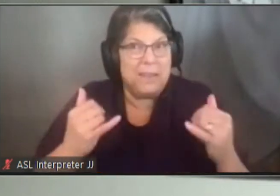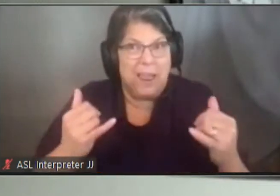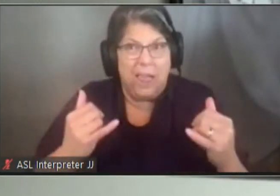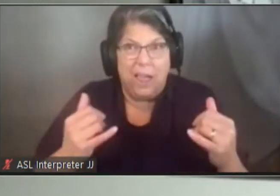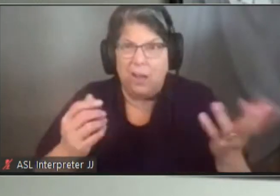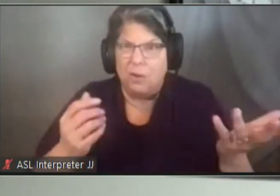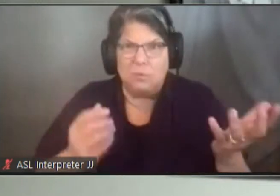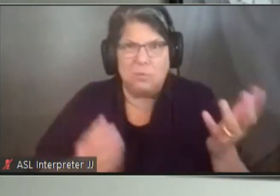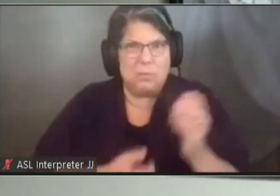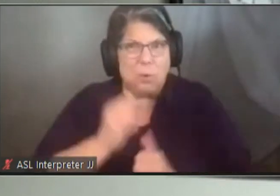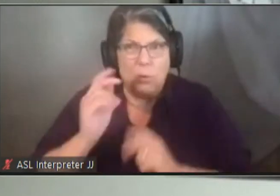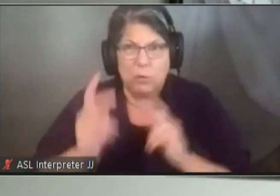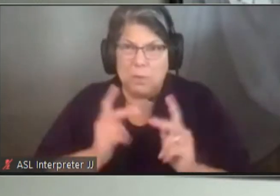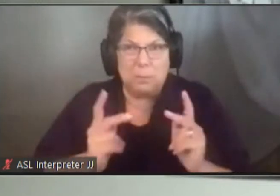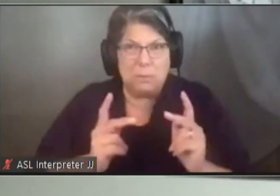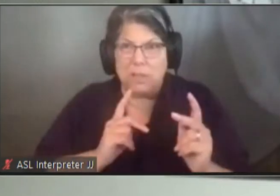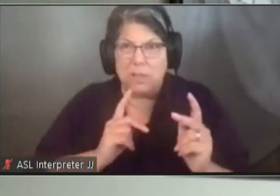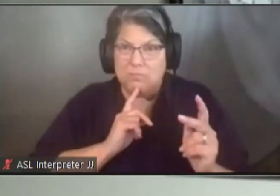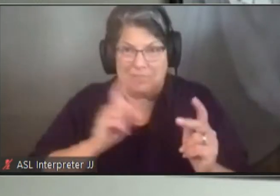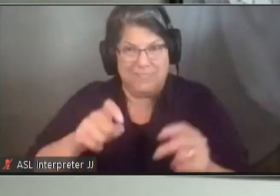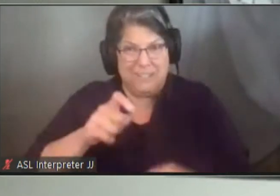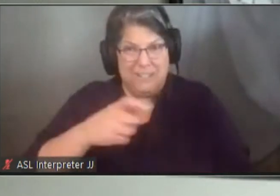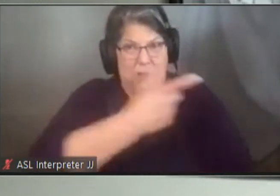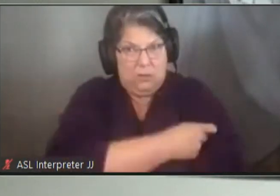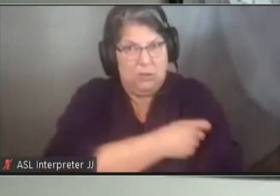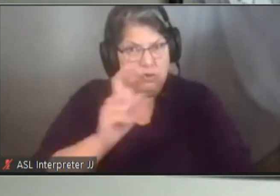we really want to vaccinate who are in those